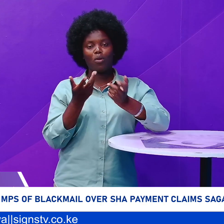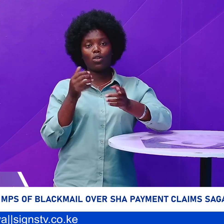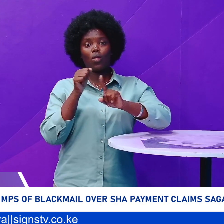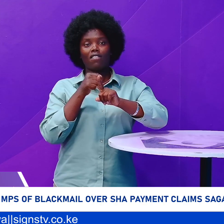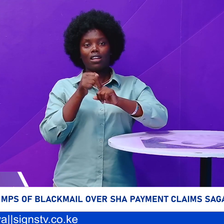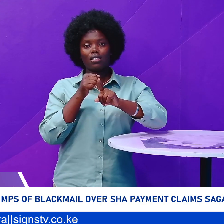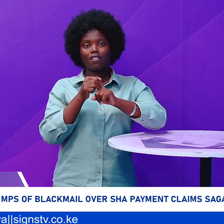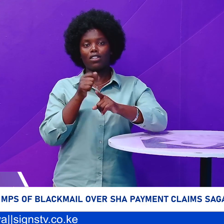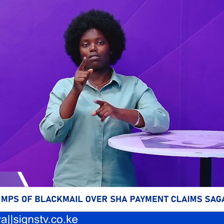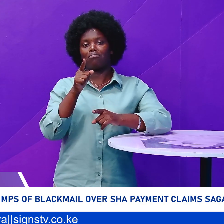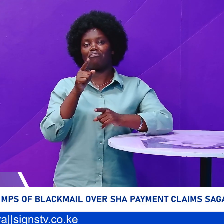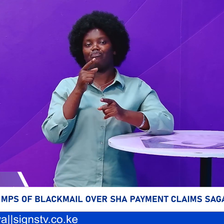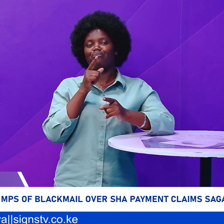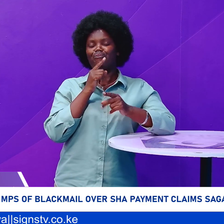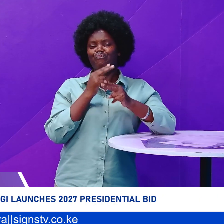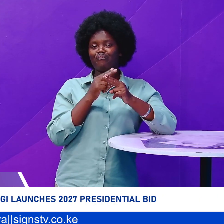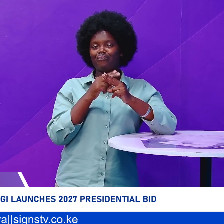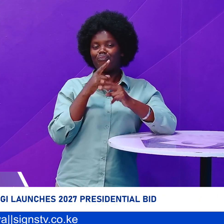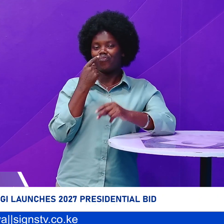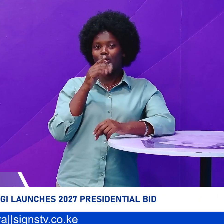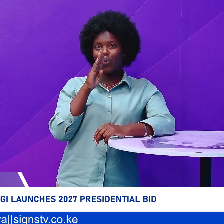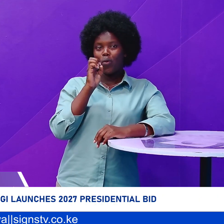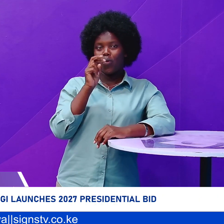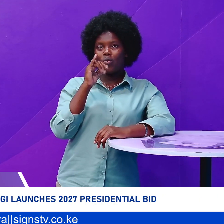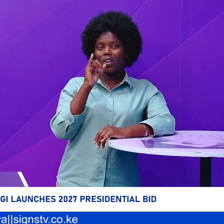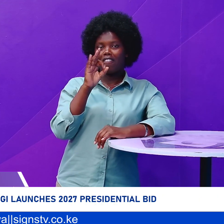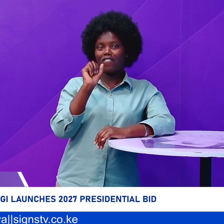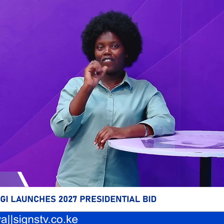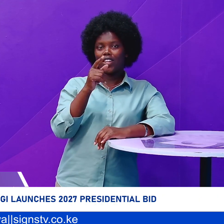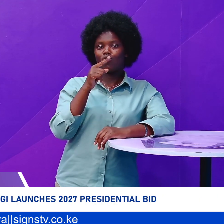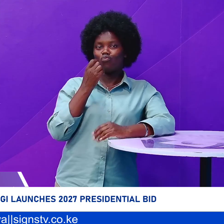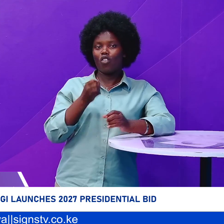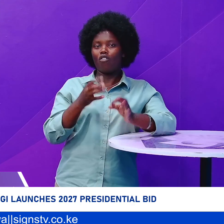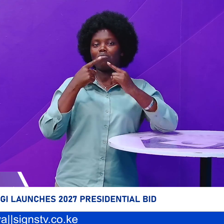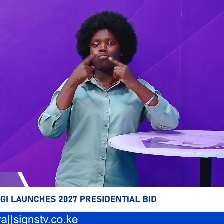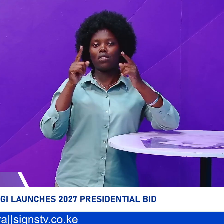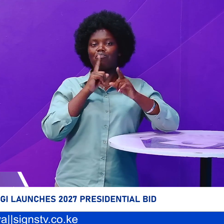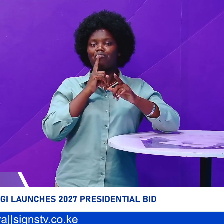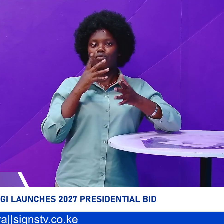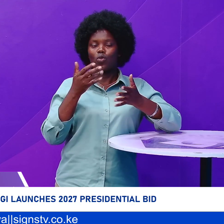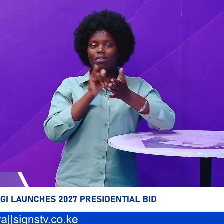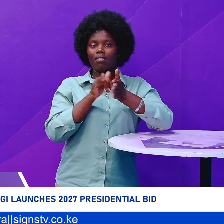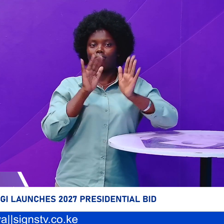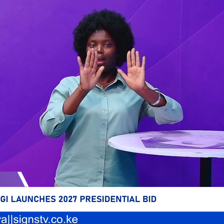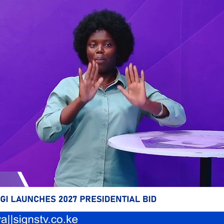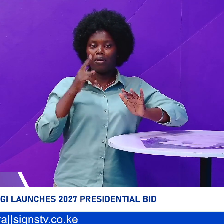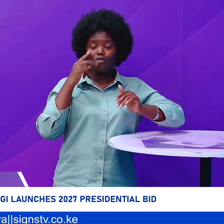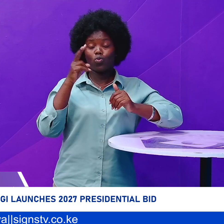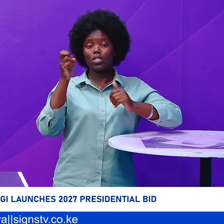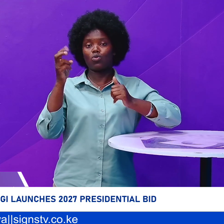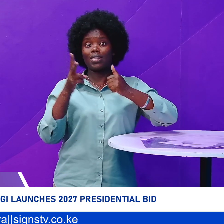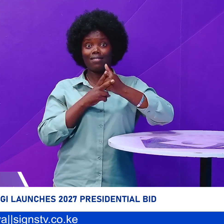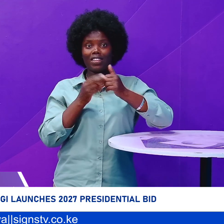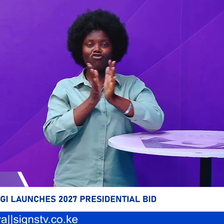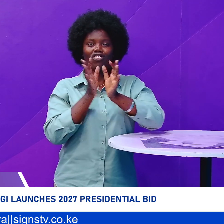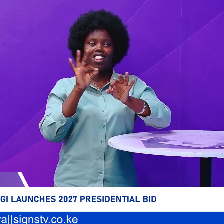On to our next news. Activist Boniface Mwangi has officially declared his bid